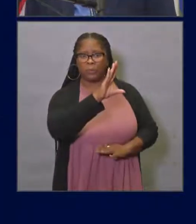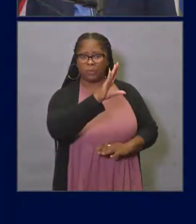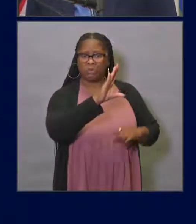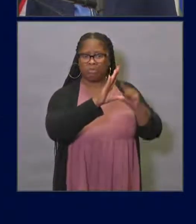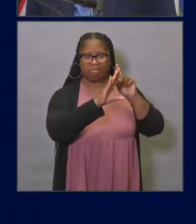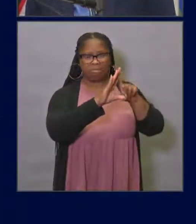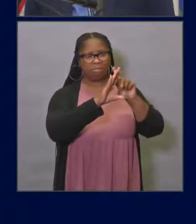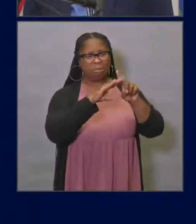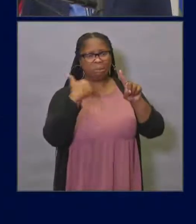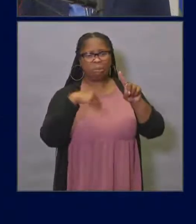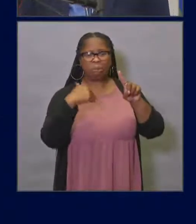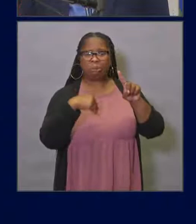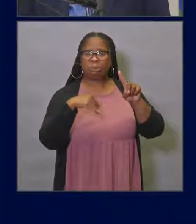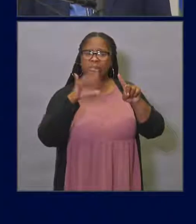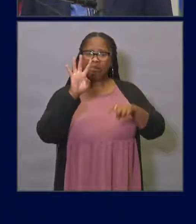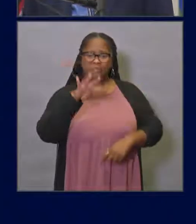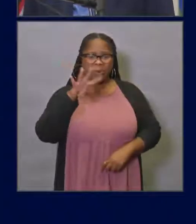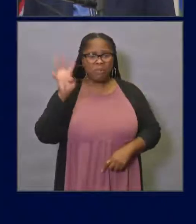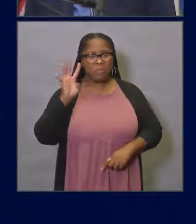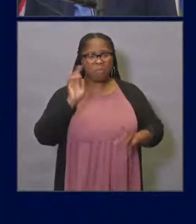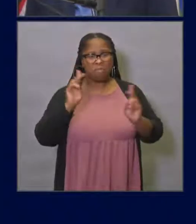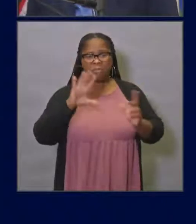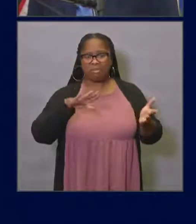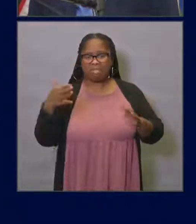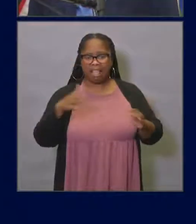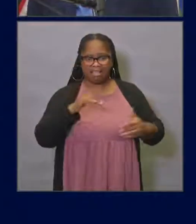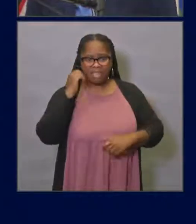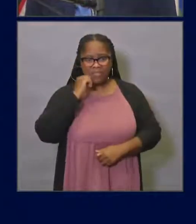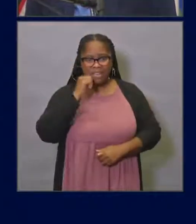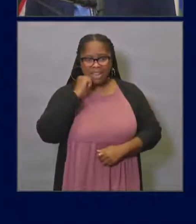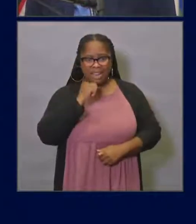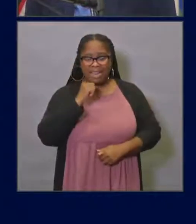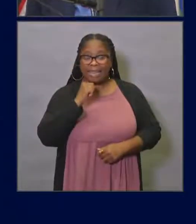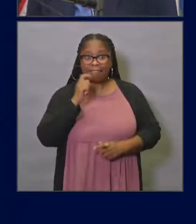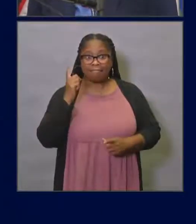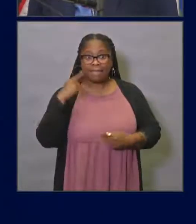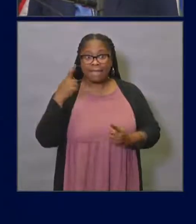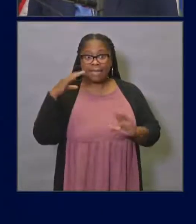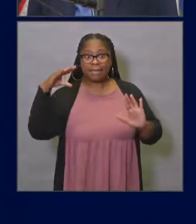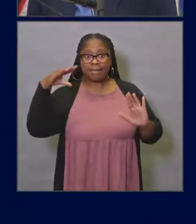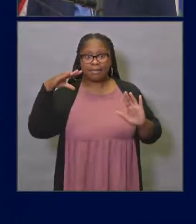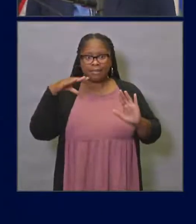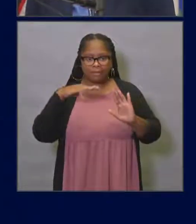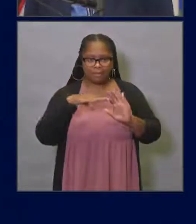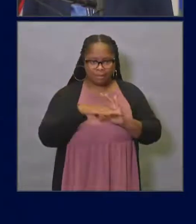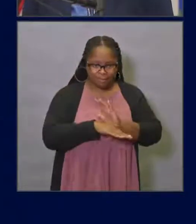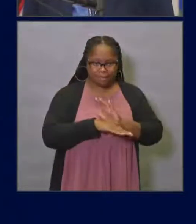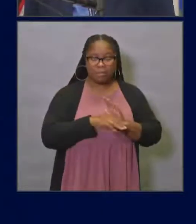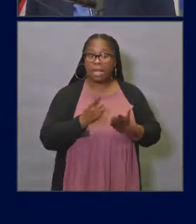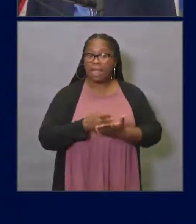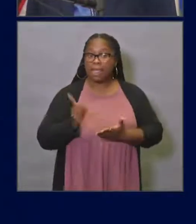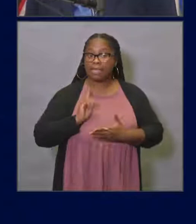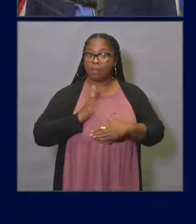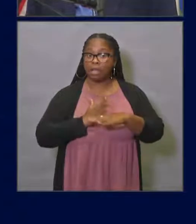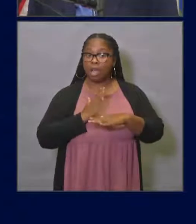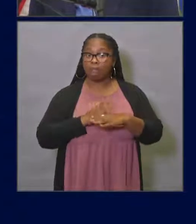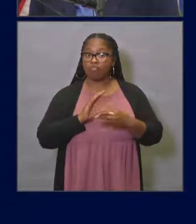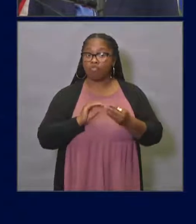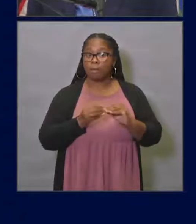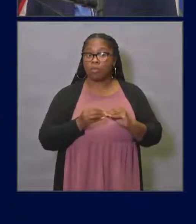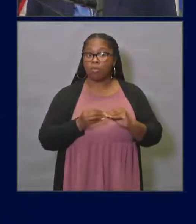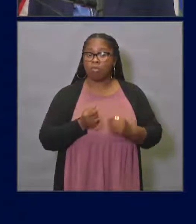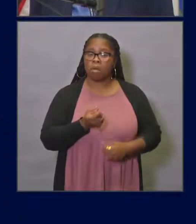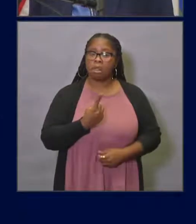were averaging about 44 deaths a day, we've had a steady decrease, and last week our average was